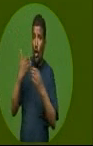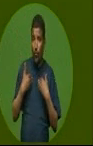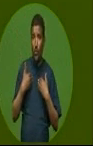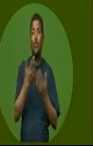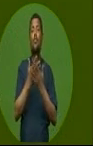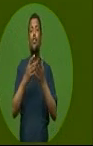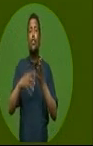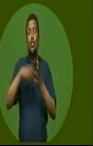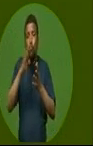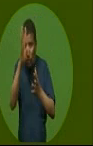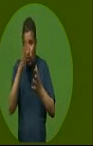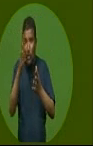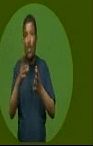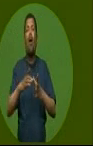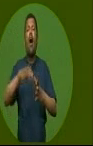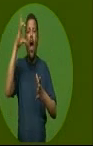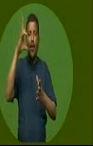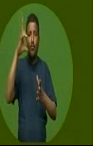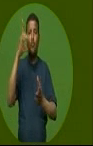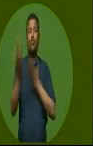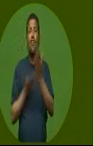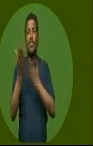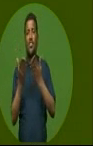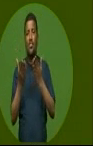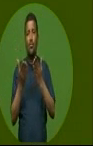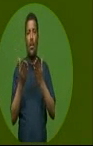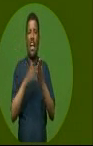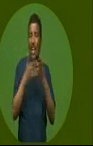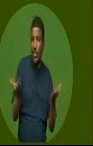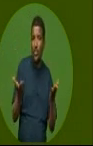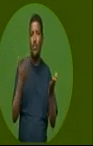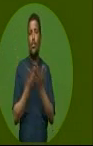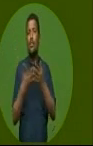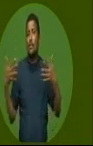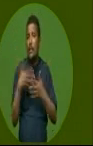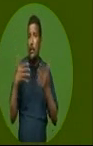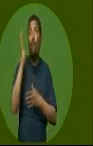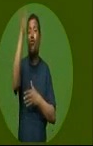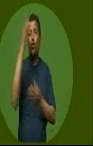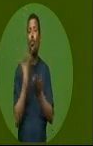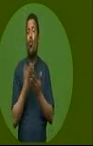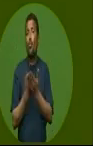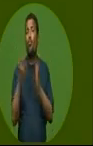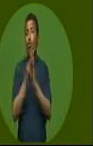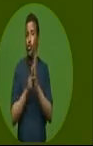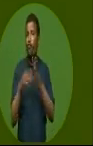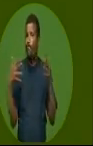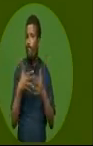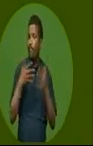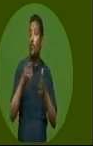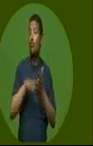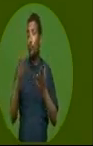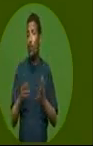will generate high debt service obligation that will constrain future economic policy